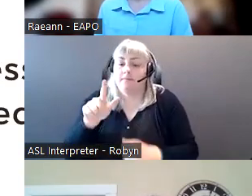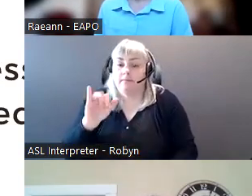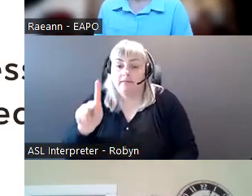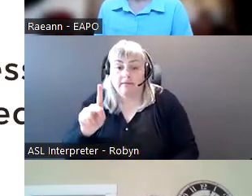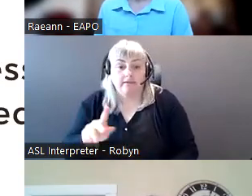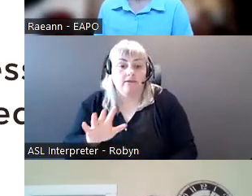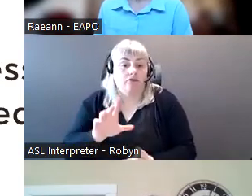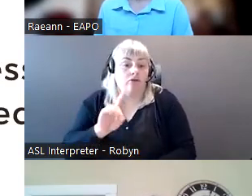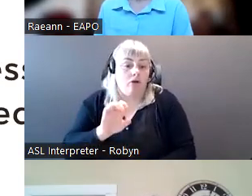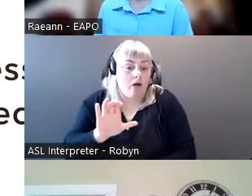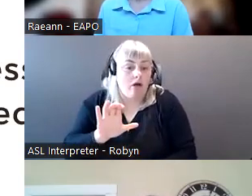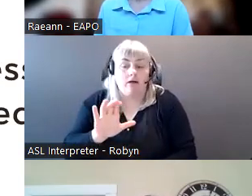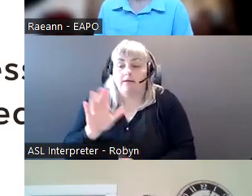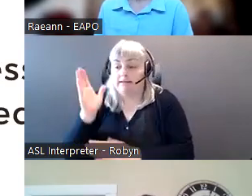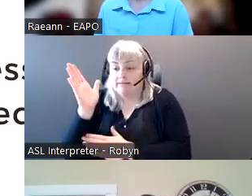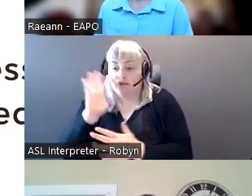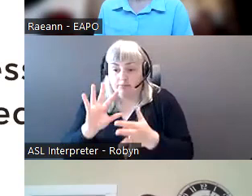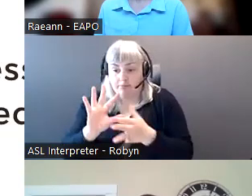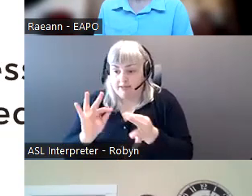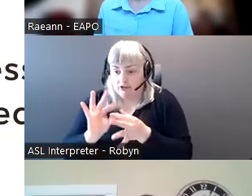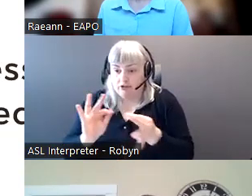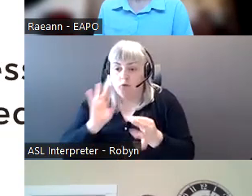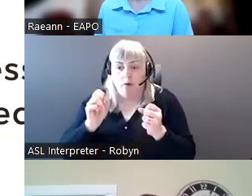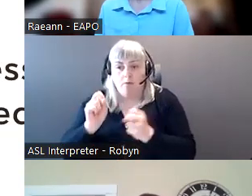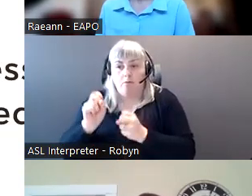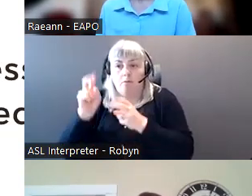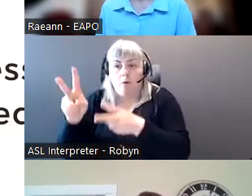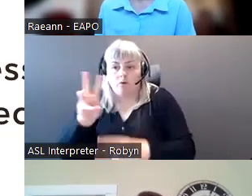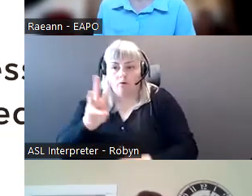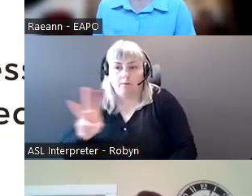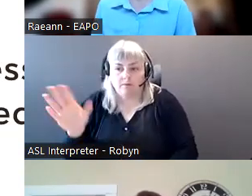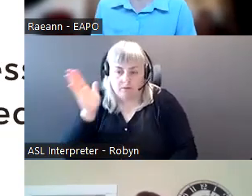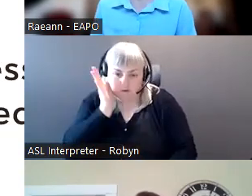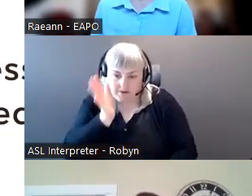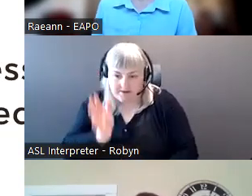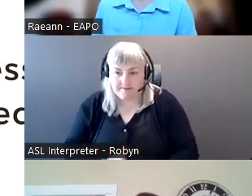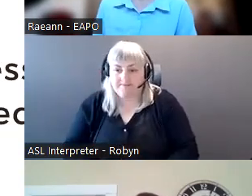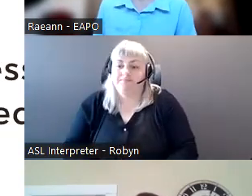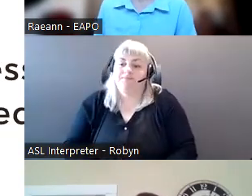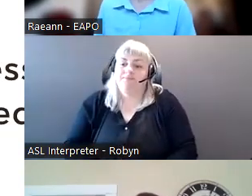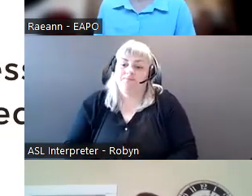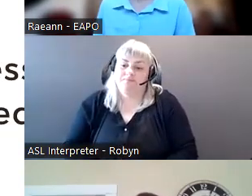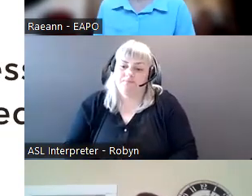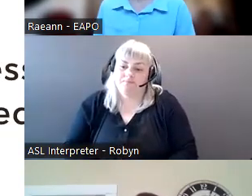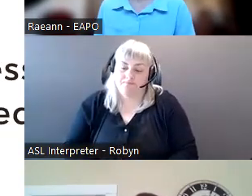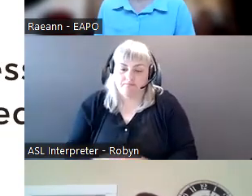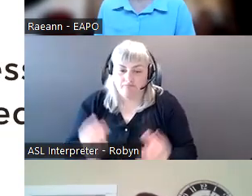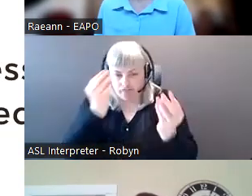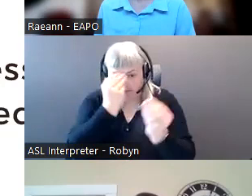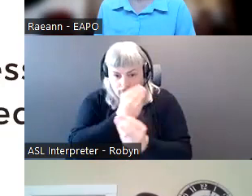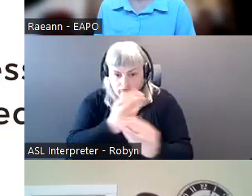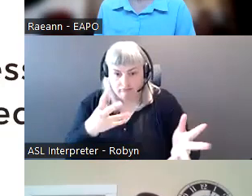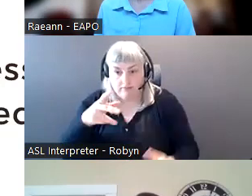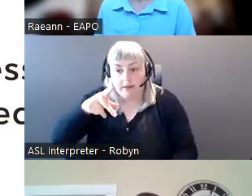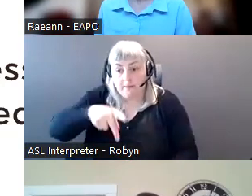has mentions will be posted on the website. I do want to make noted that the PowerPoint